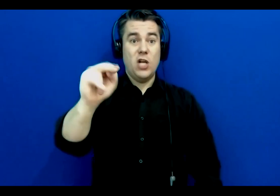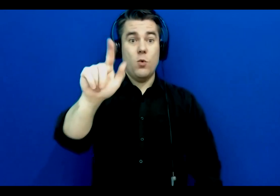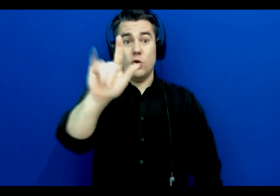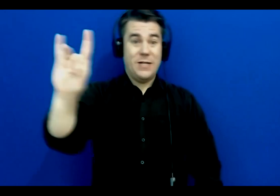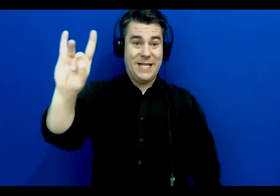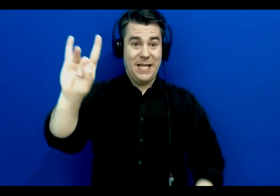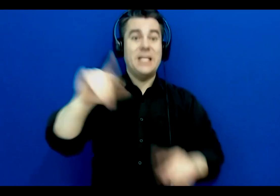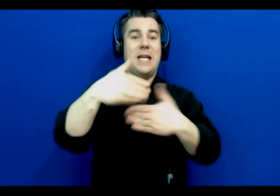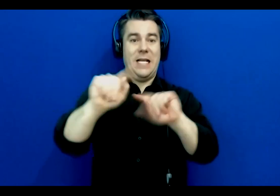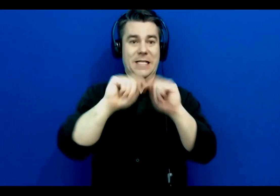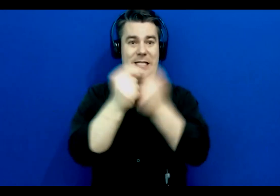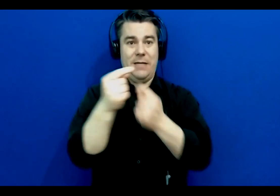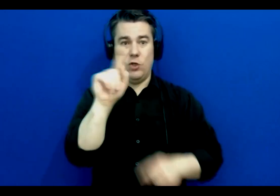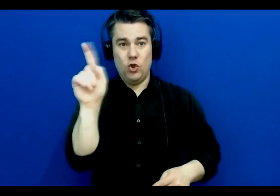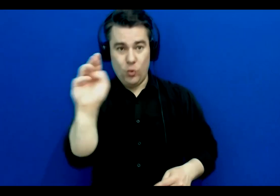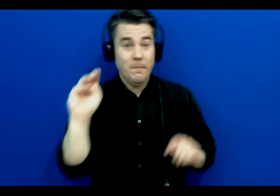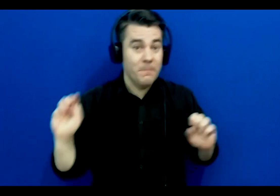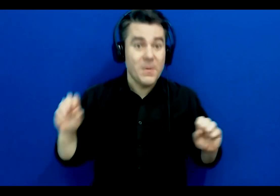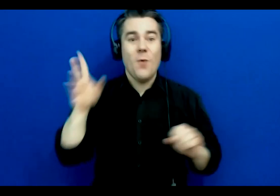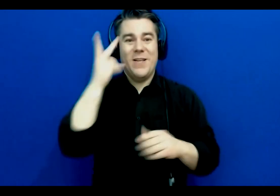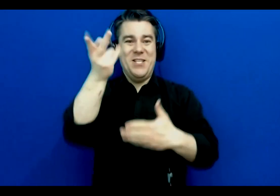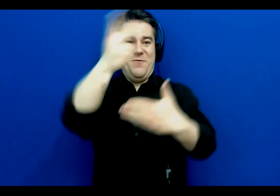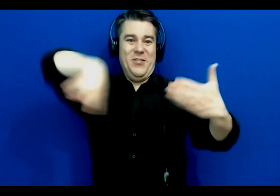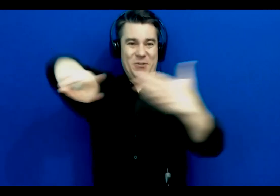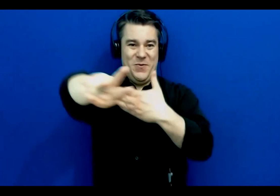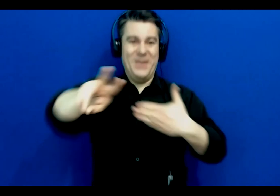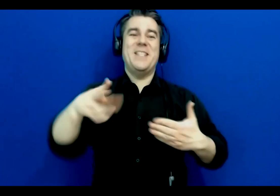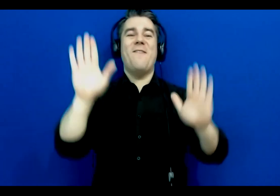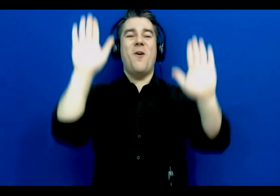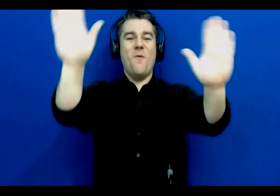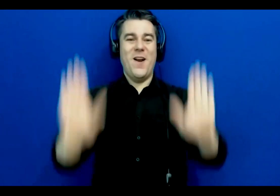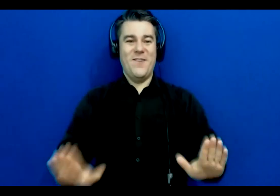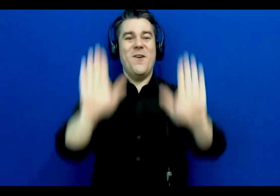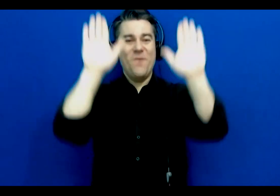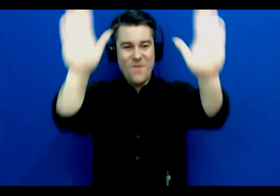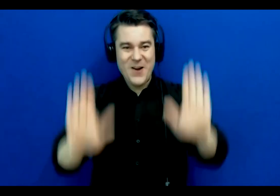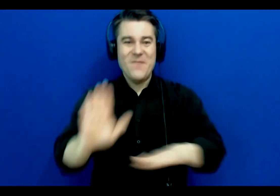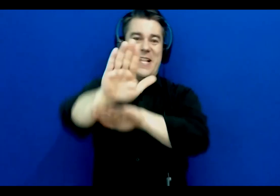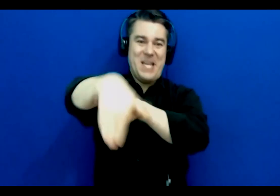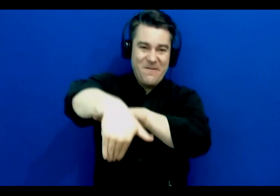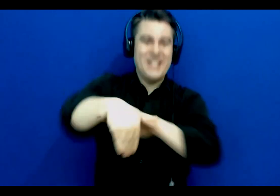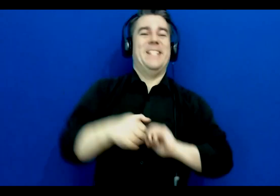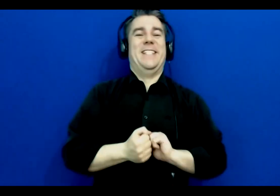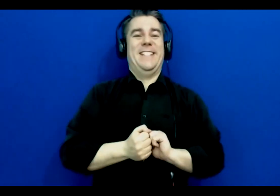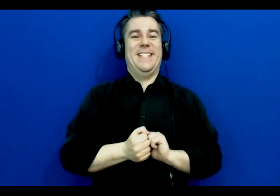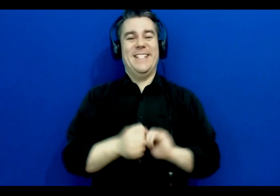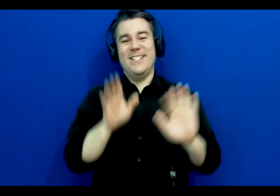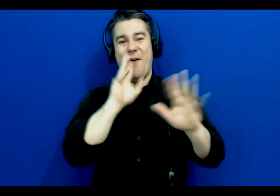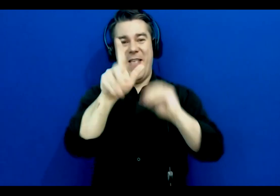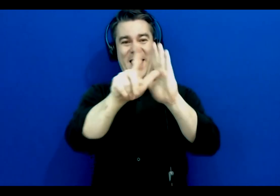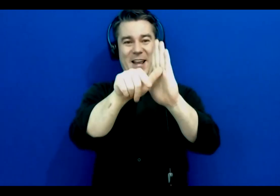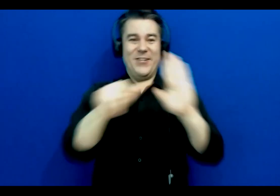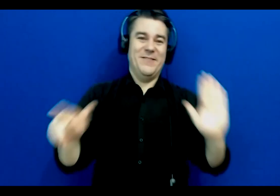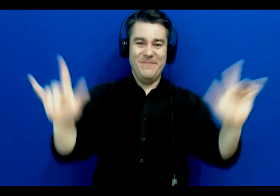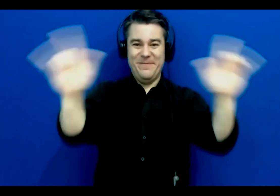Zoom. So I will see you in 2 weeks. Have a wonderful, wonderful evening. Talk to you guys later.